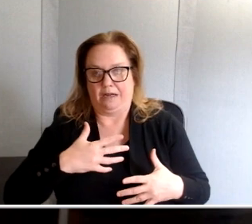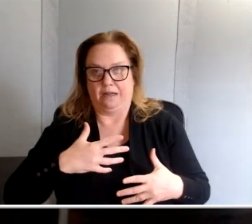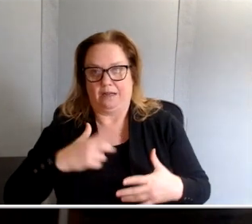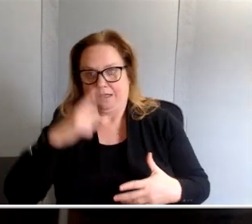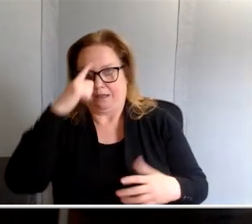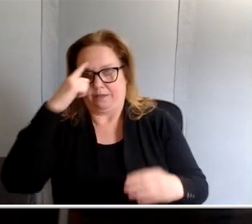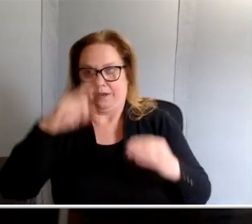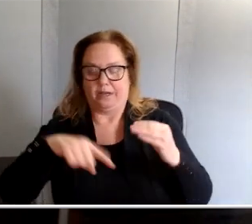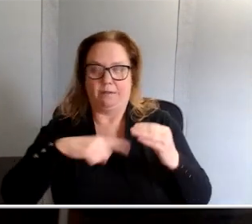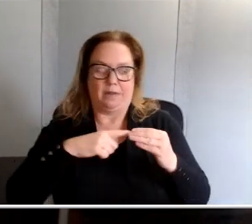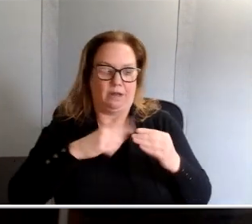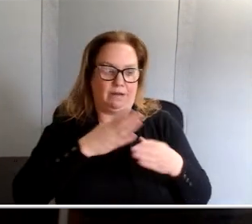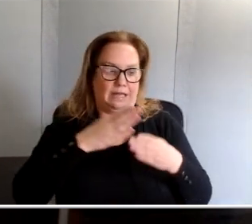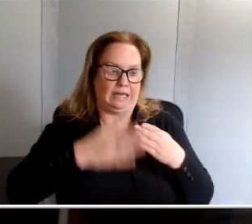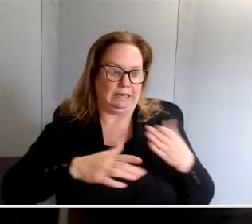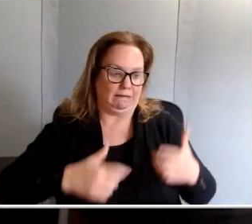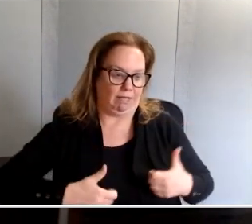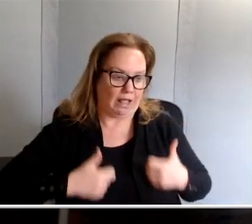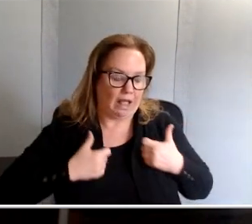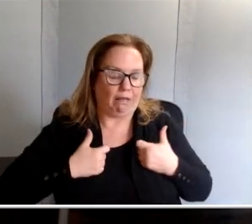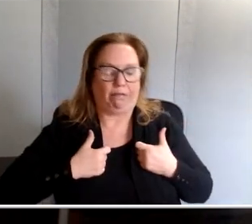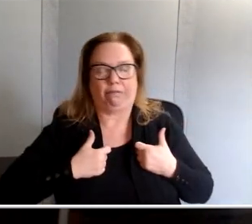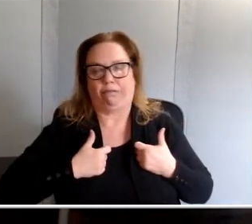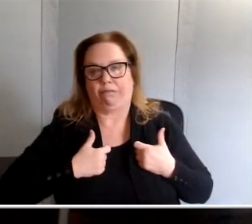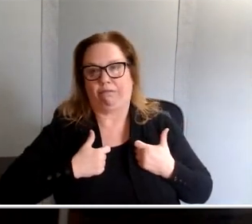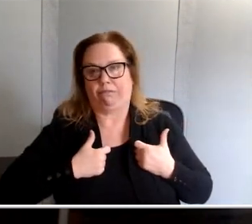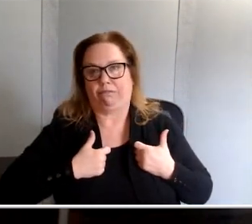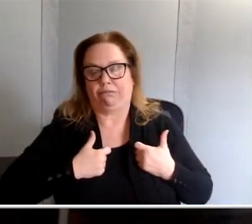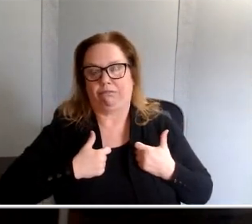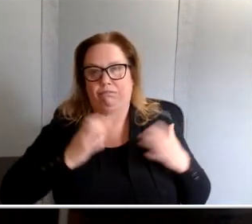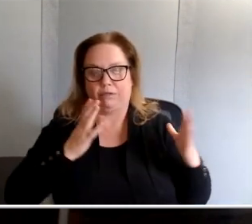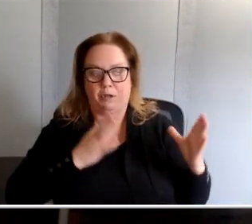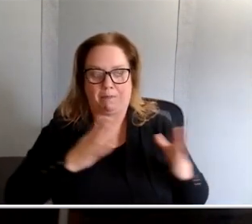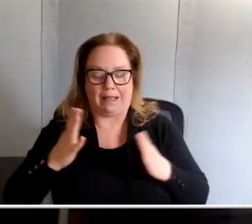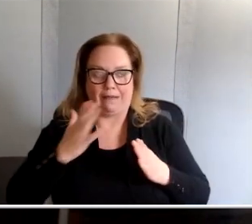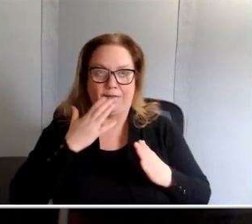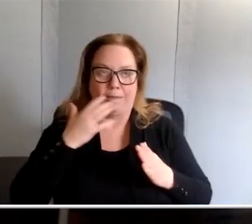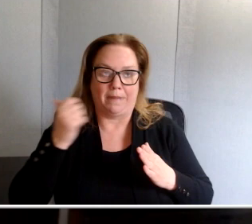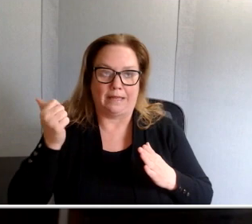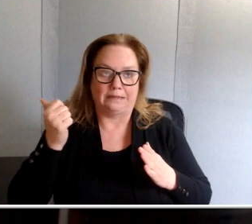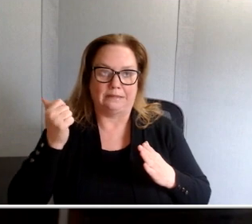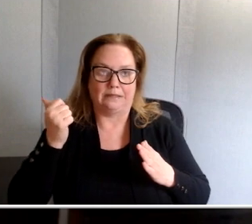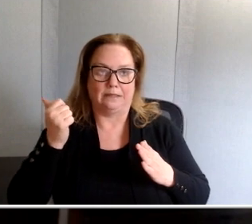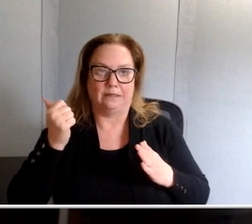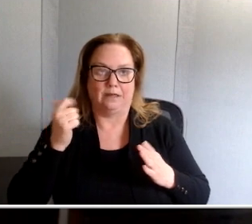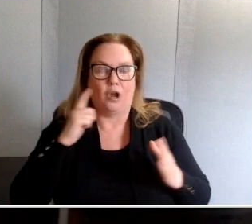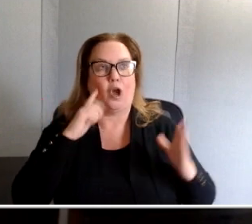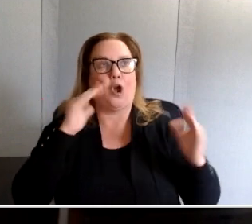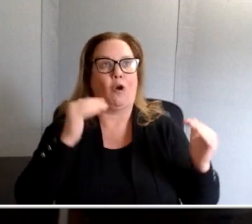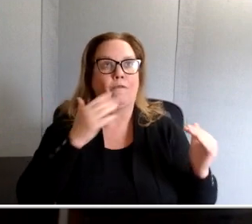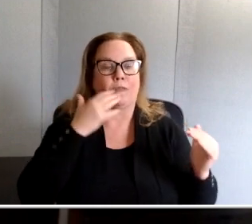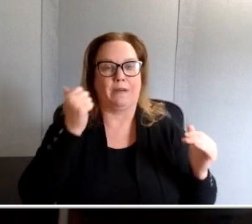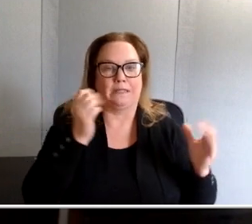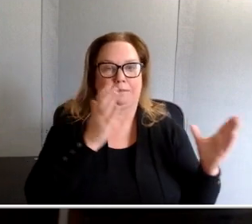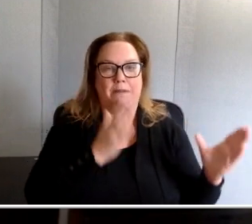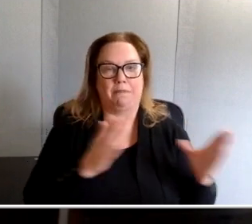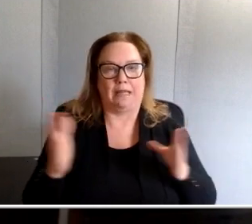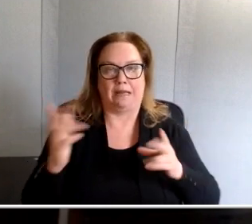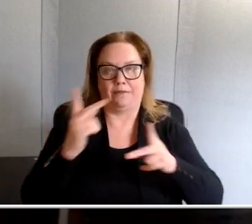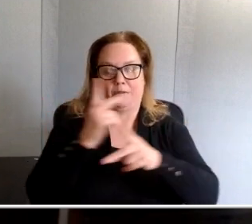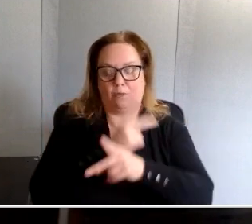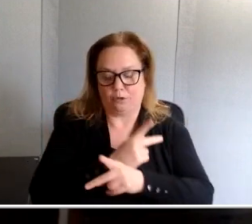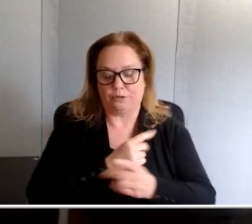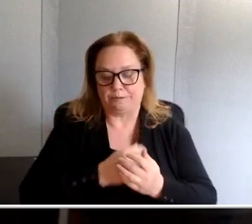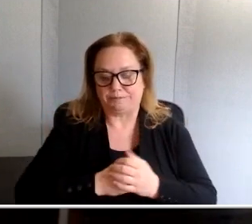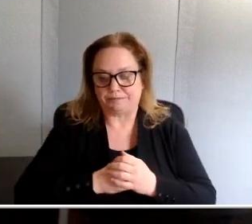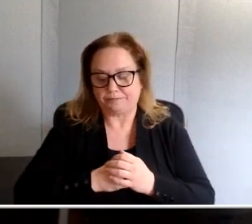about end of life scenarios. You plan for the best or hope for the best, but plan for the worst.